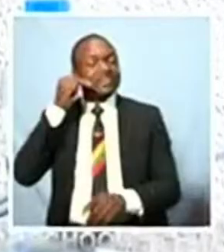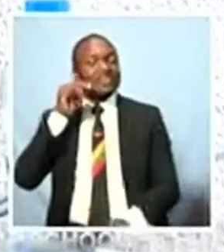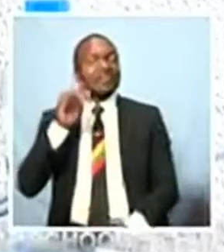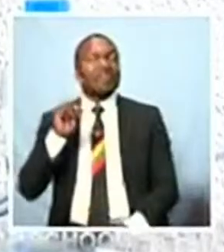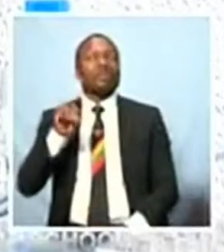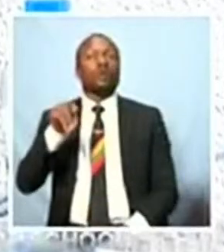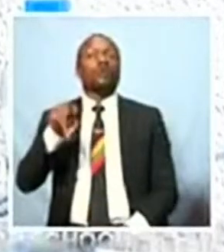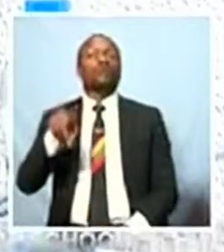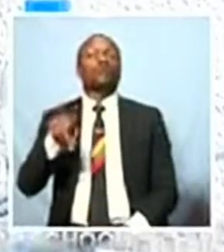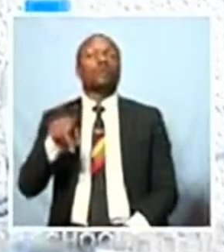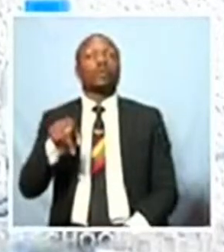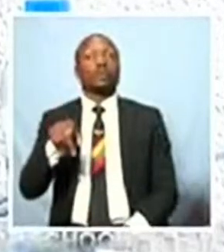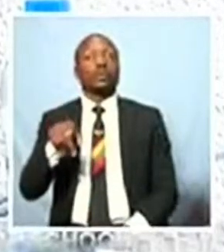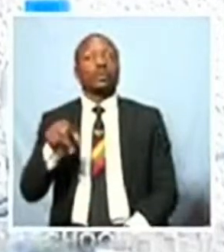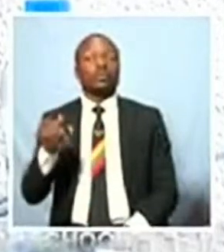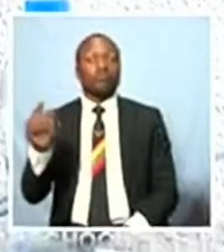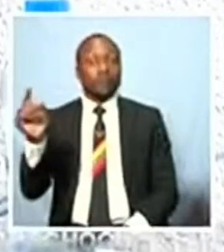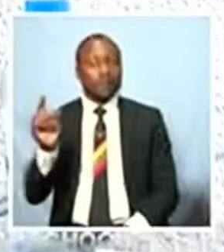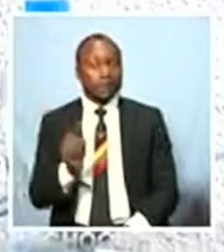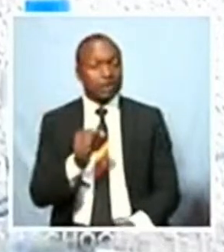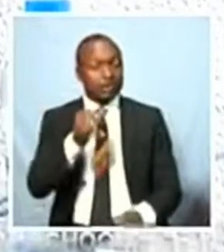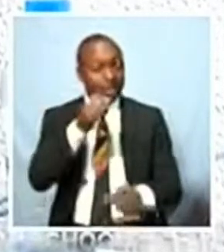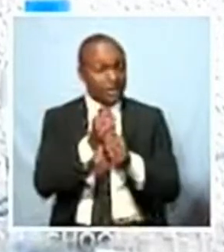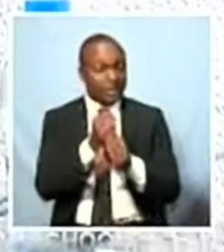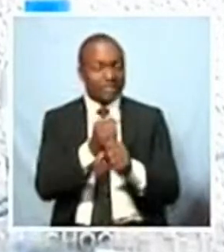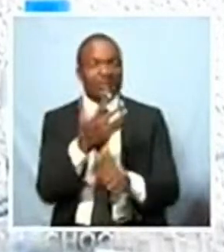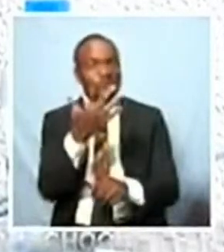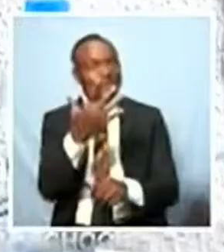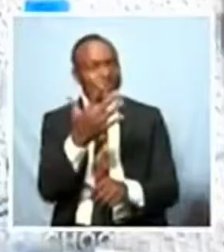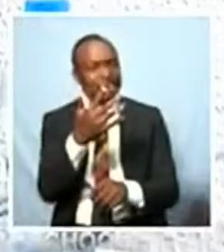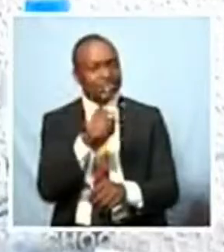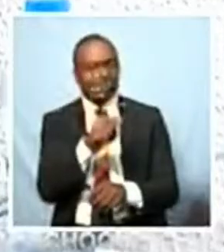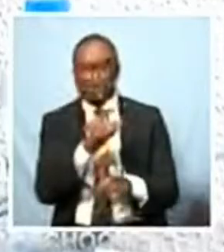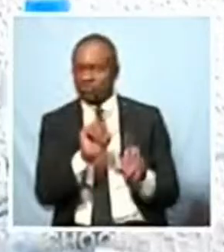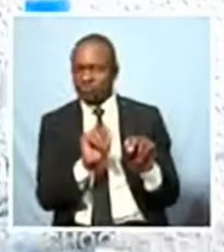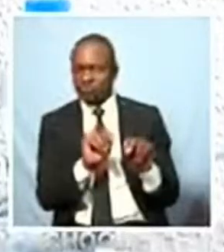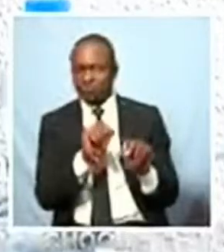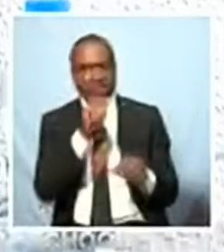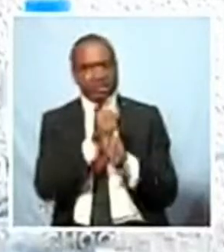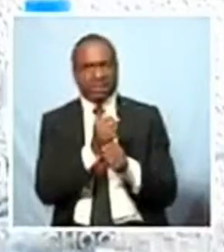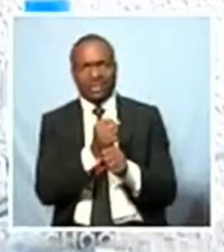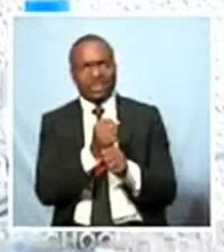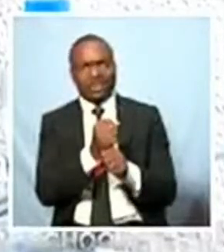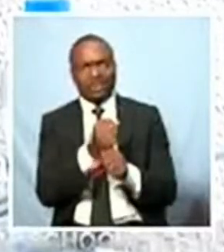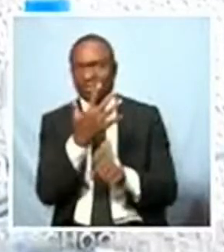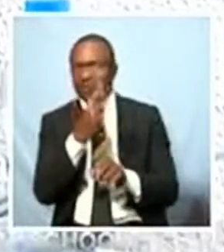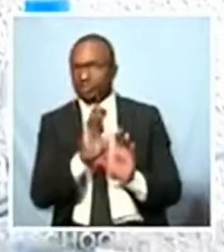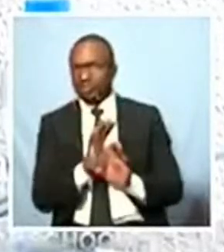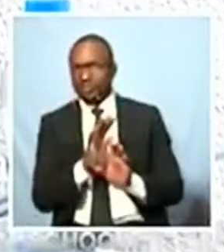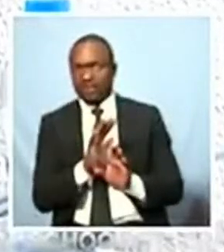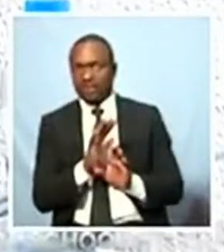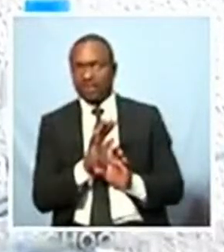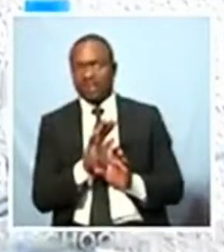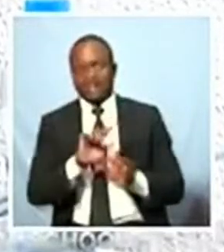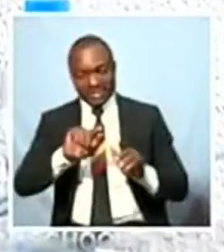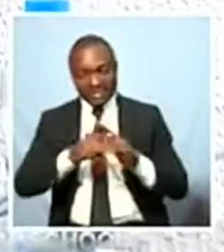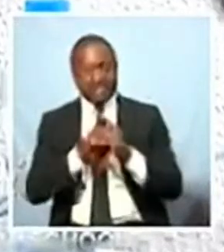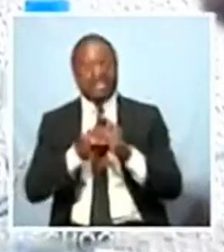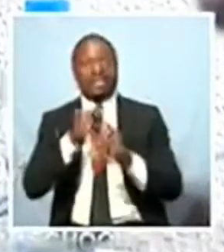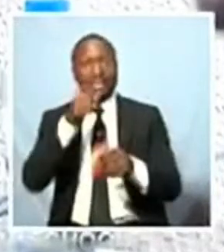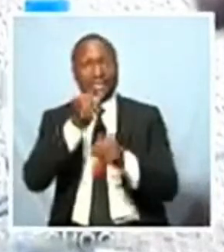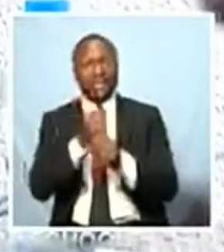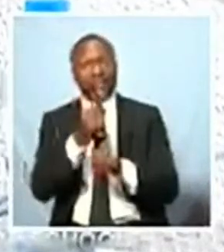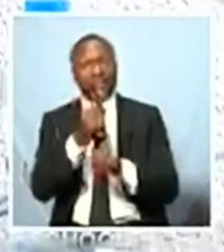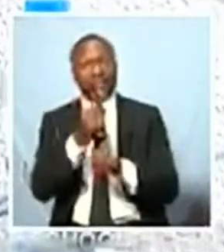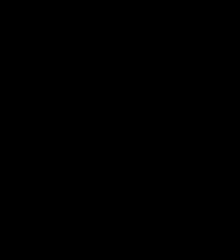She came to be in grade 5. They said she had no capacity to be in grade 5. They moved her back to grade 2.